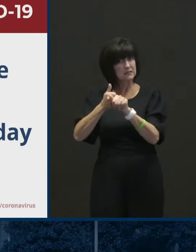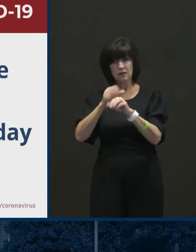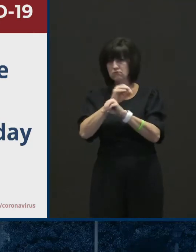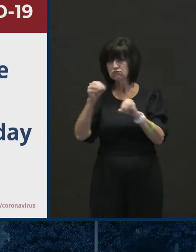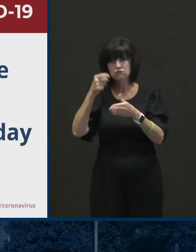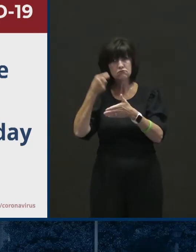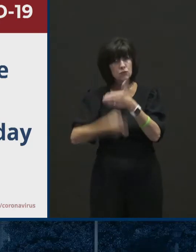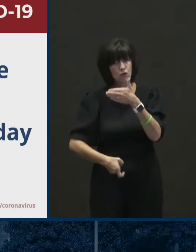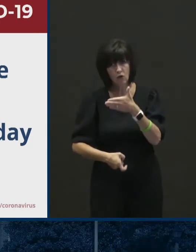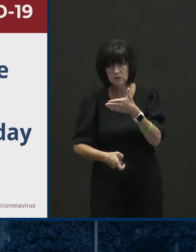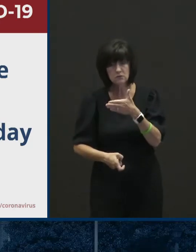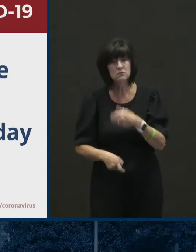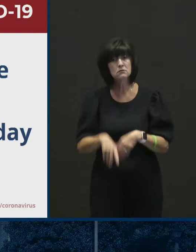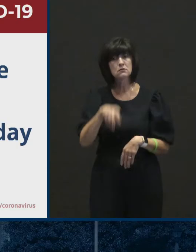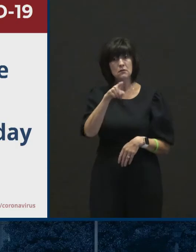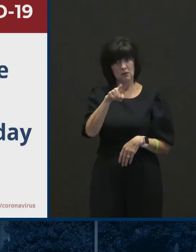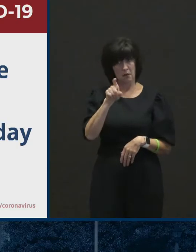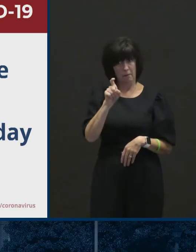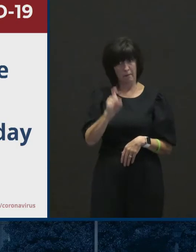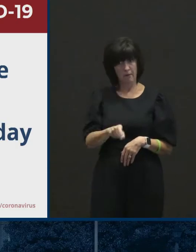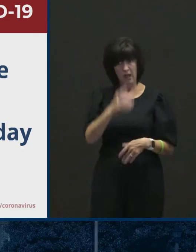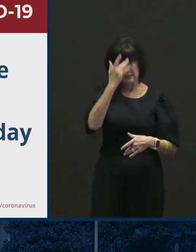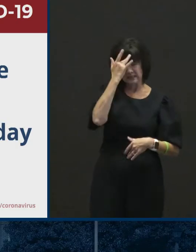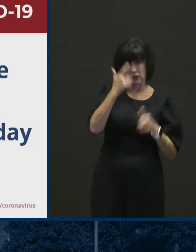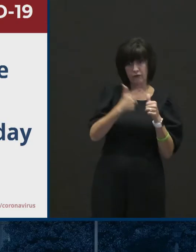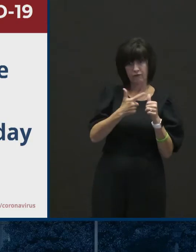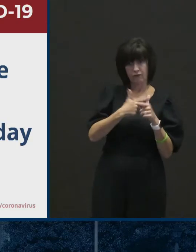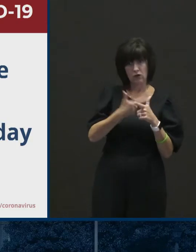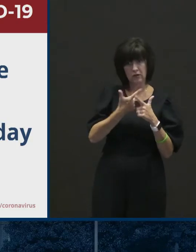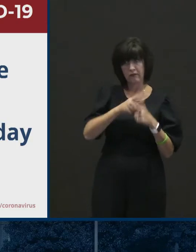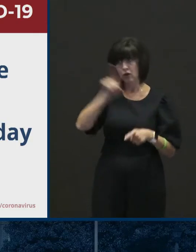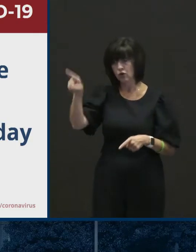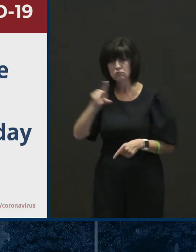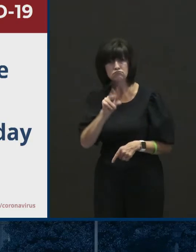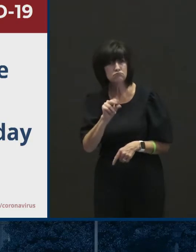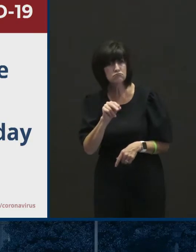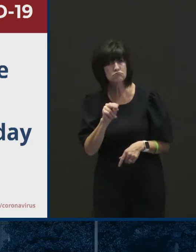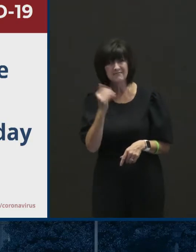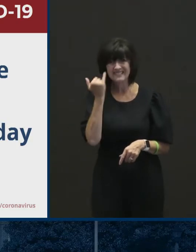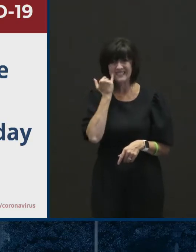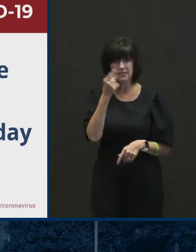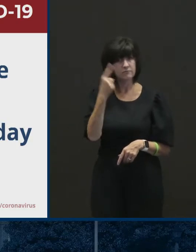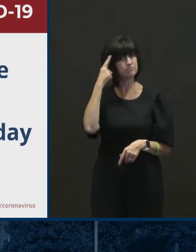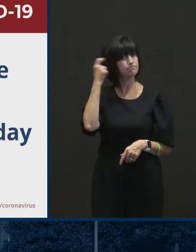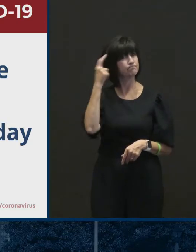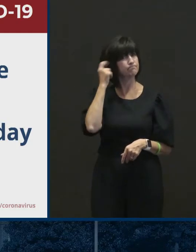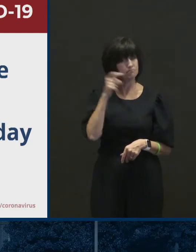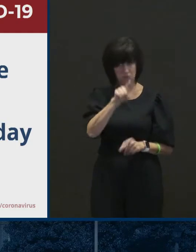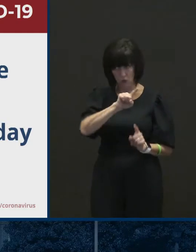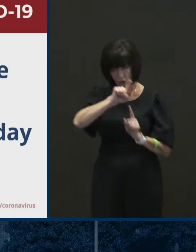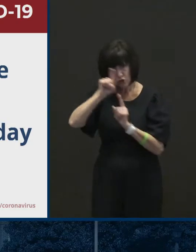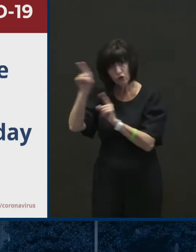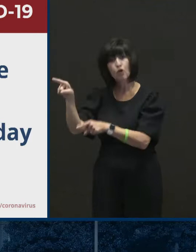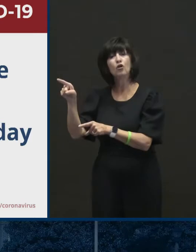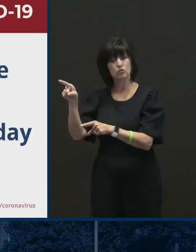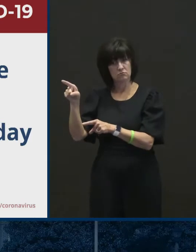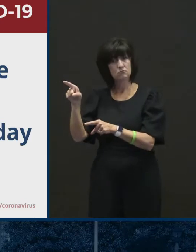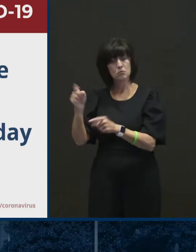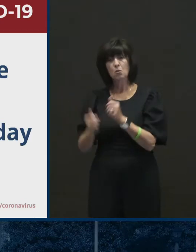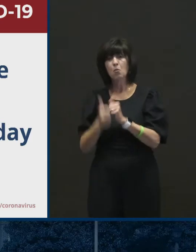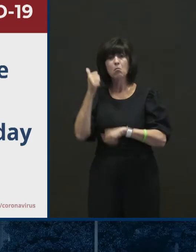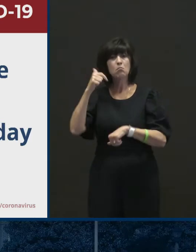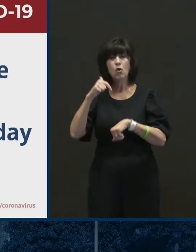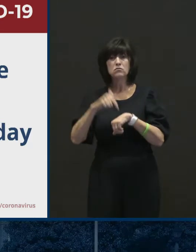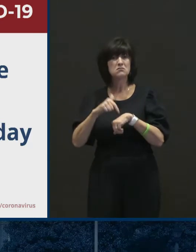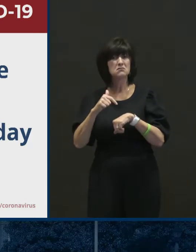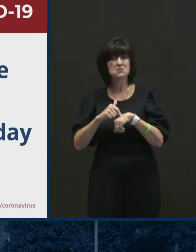be symptomatic. It's really easy to get up and get through in a short period of time, and you get the results mostly by